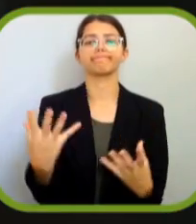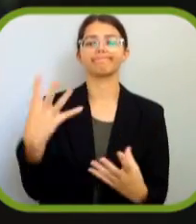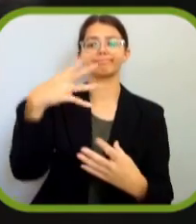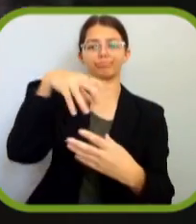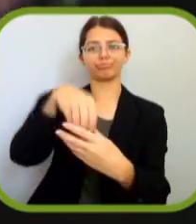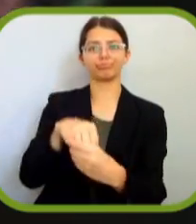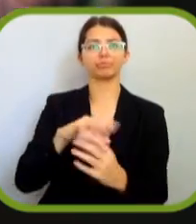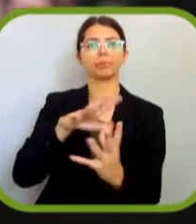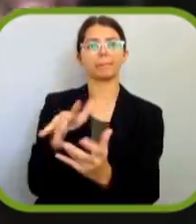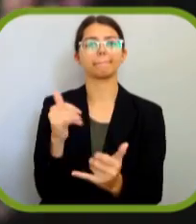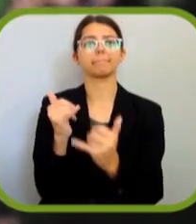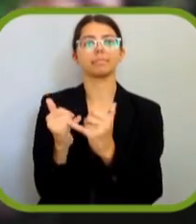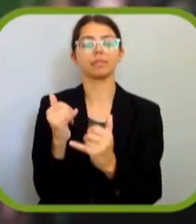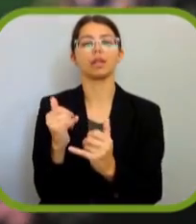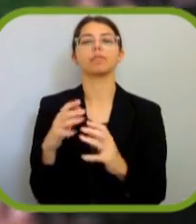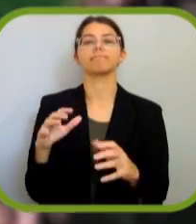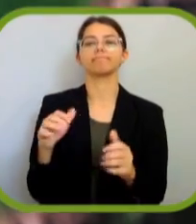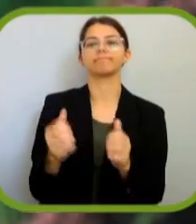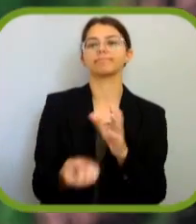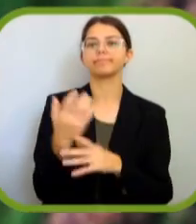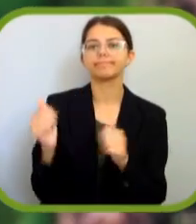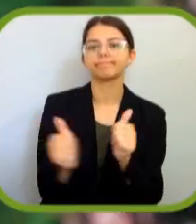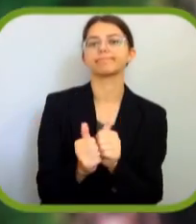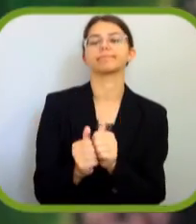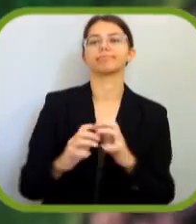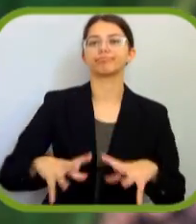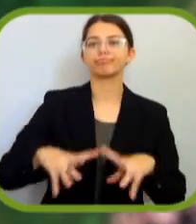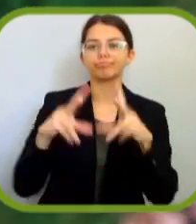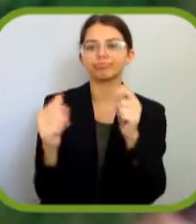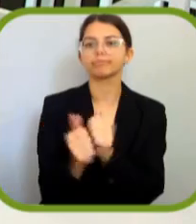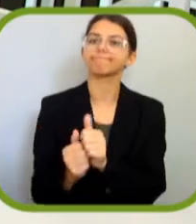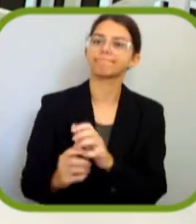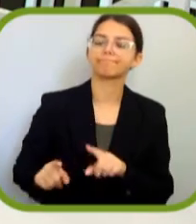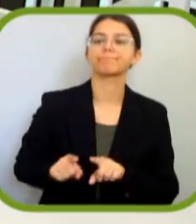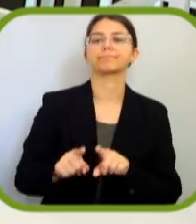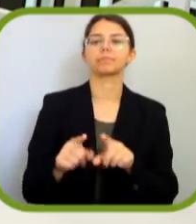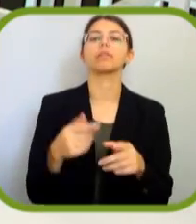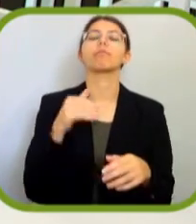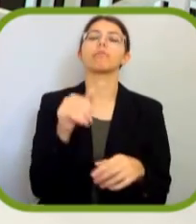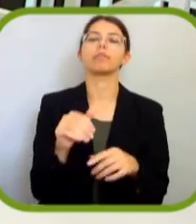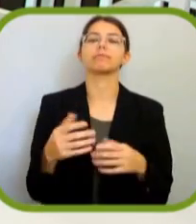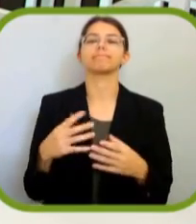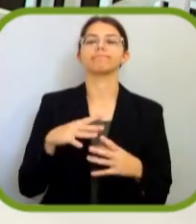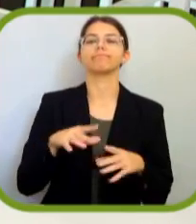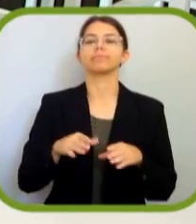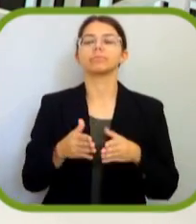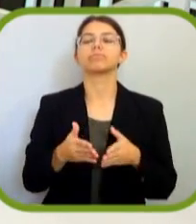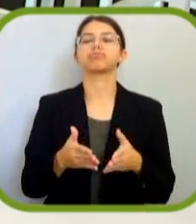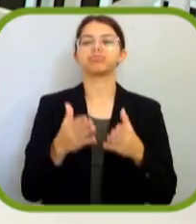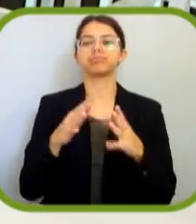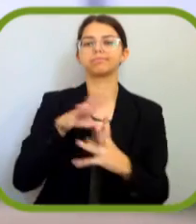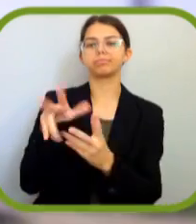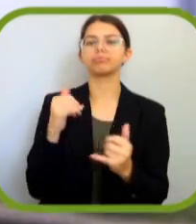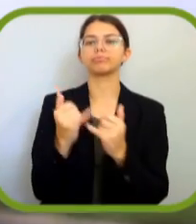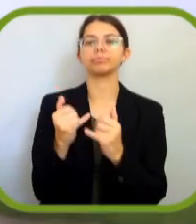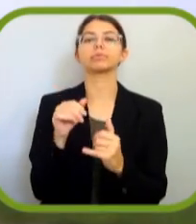into the co-creation and co-development of the metaverse, I think we will go a long way in creating a